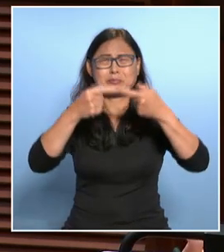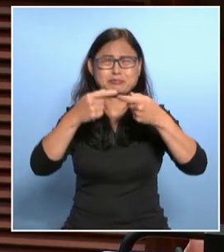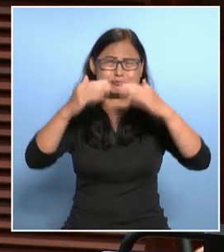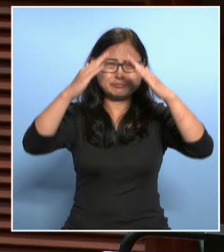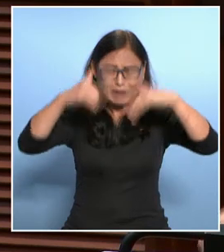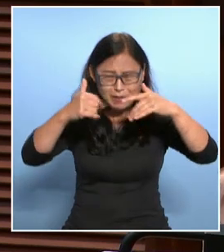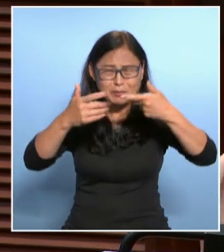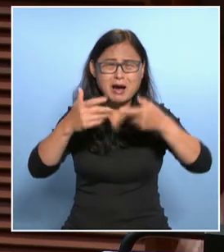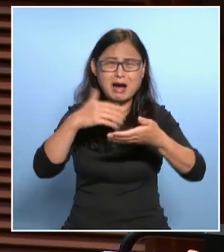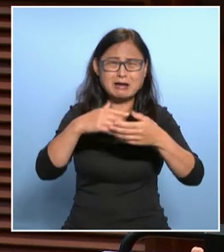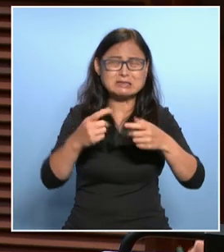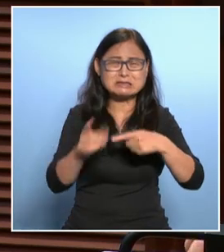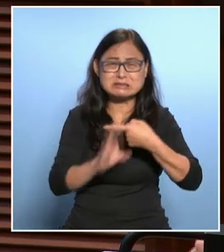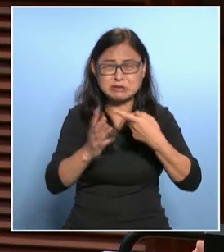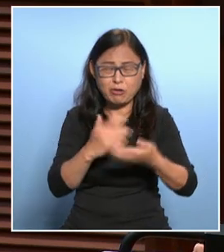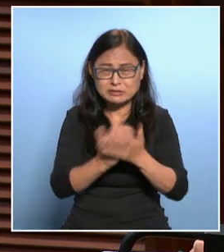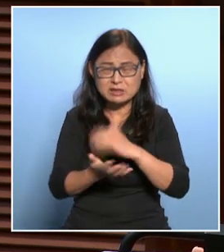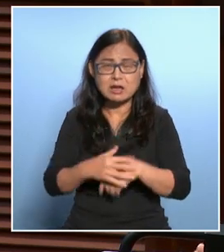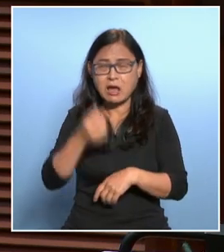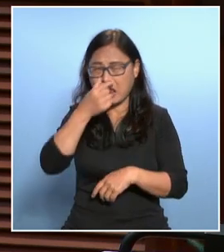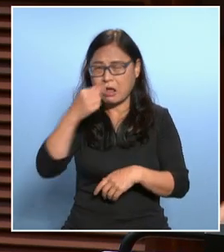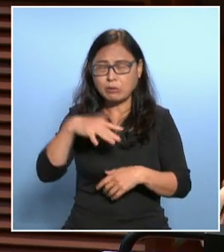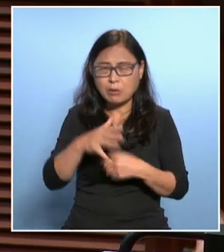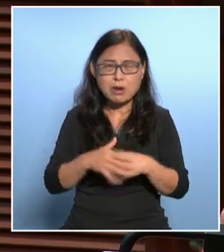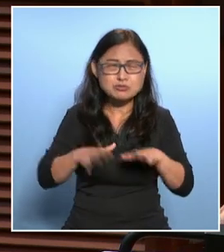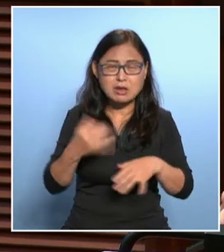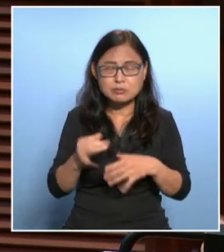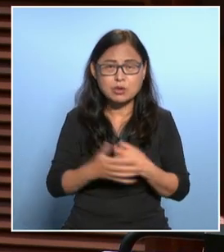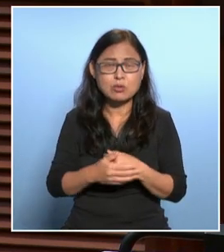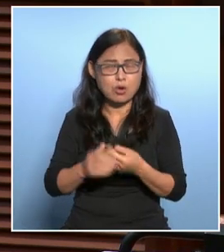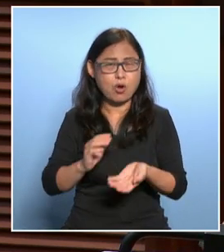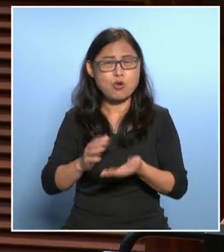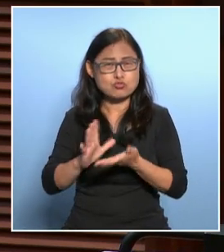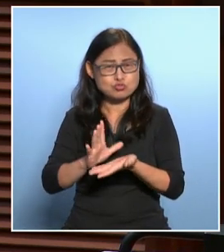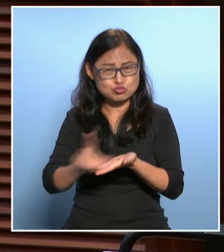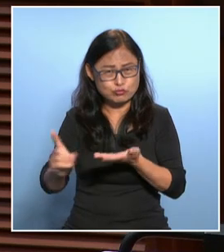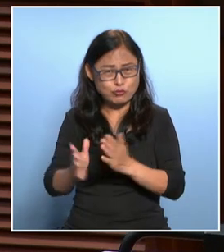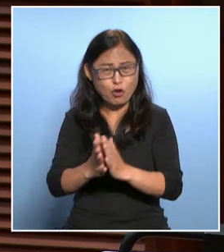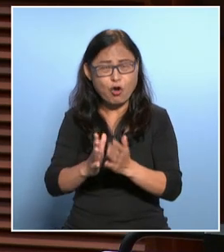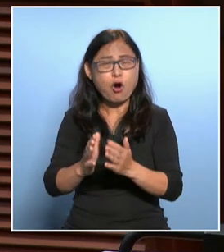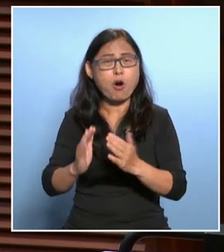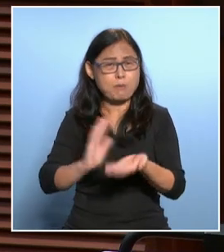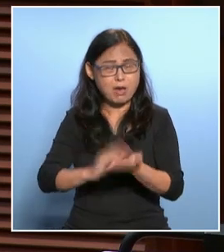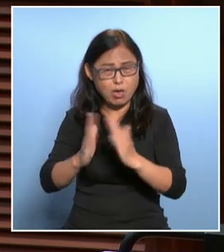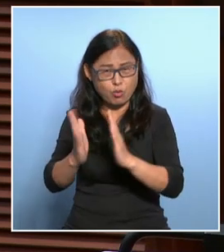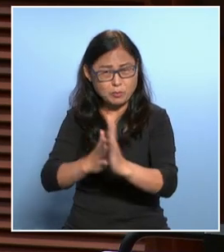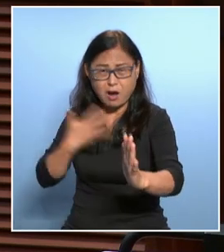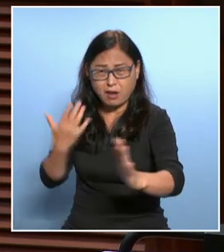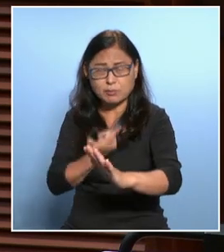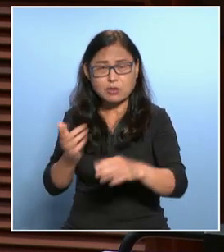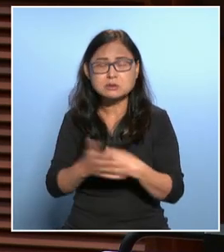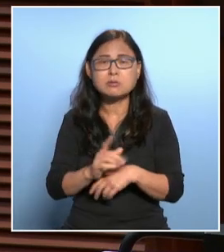regarding the hospital of the HA, well, there has been some trouble with the